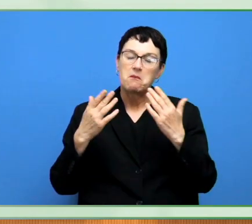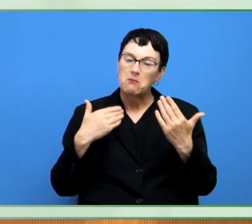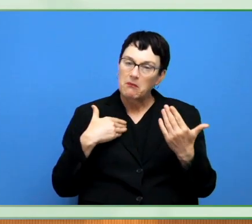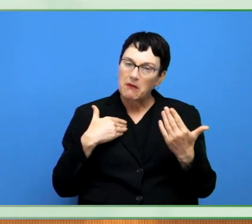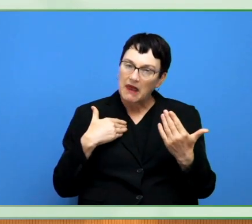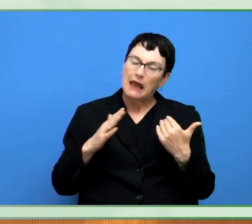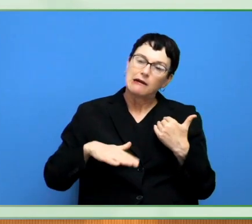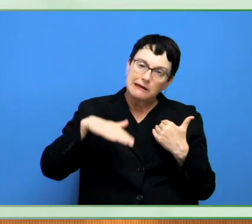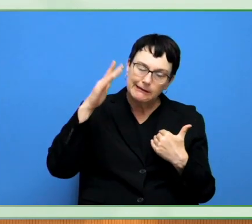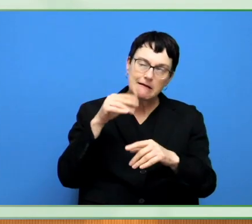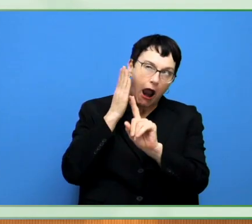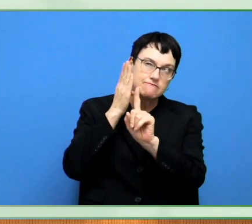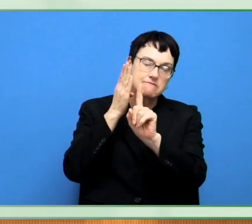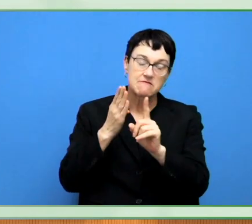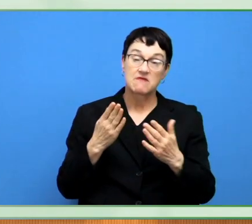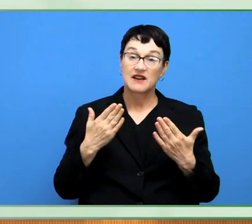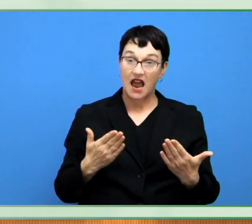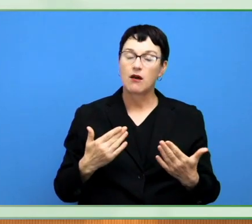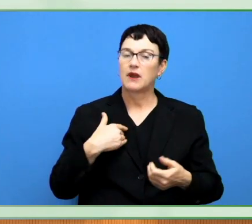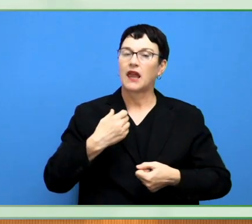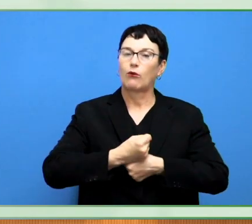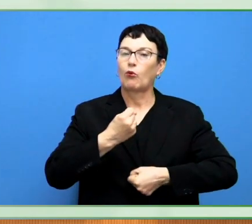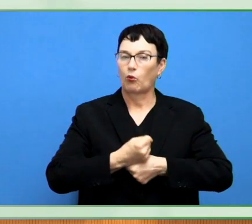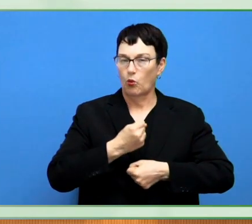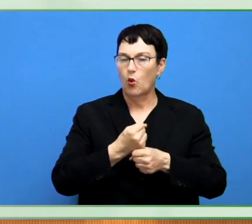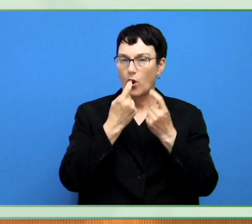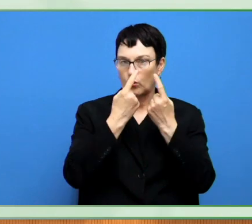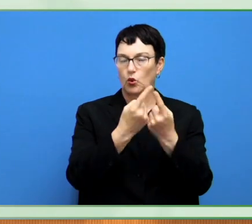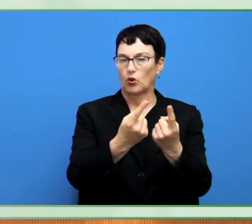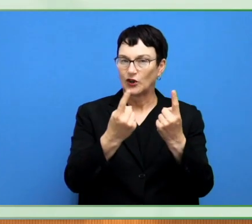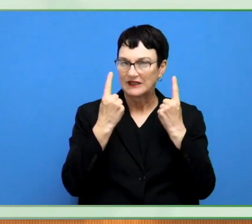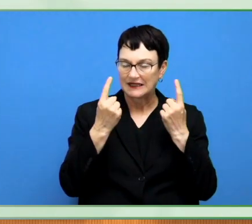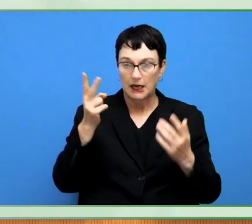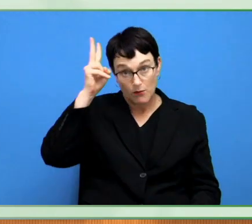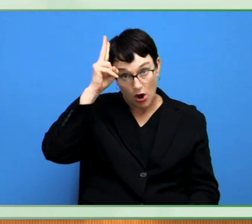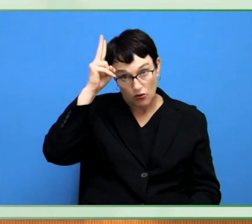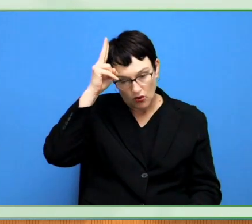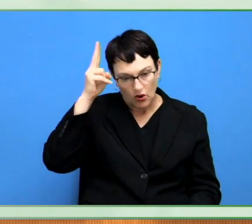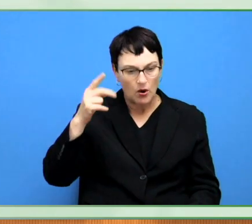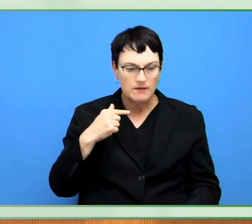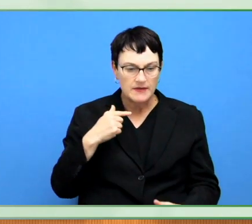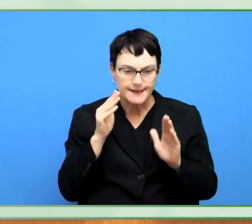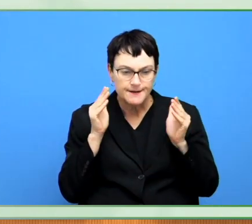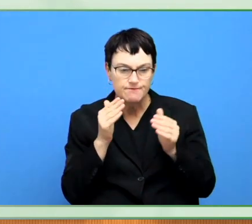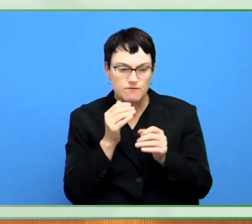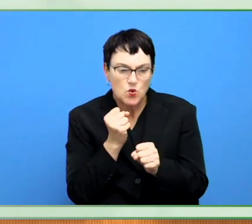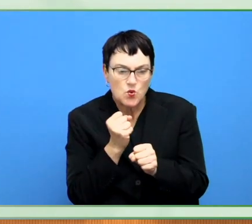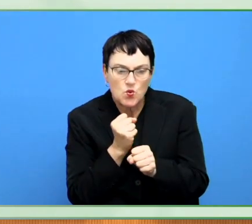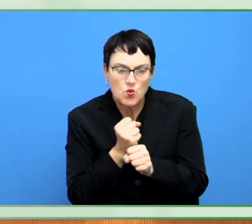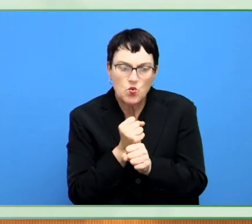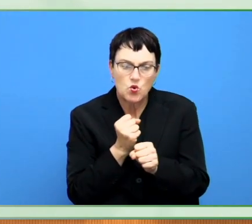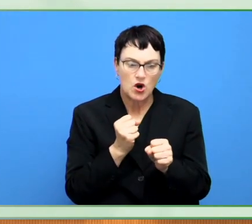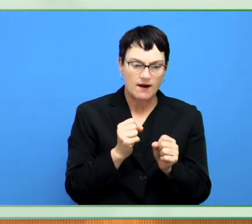of Peru, where, of course, I discovered, since we were applying for funding and so, I'm not the only person with